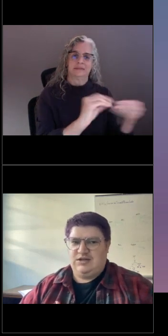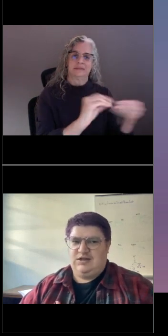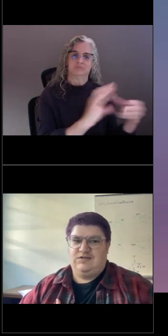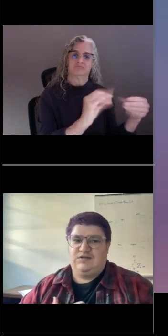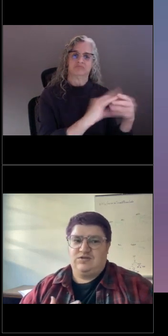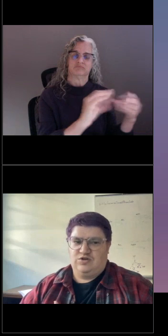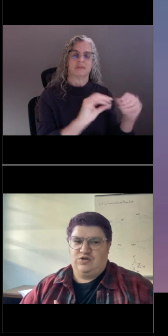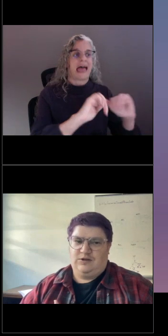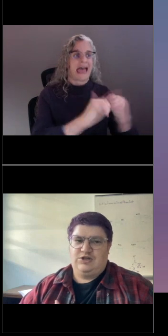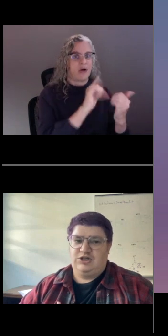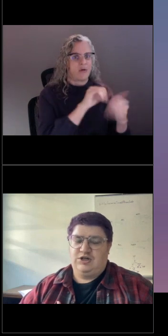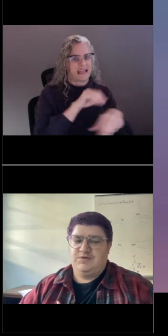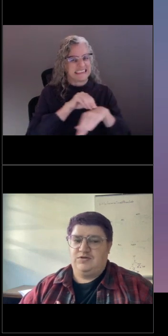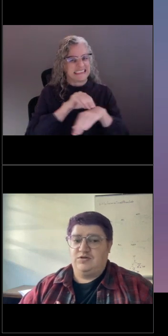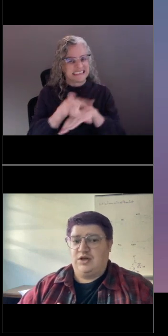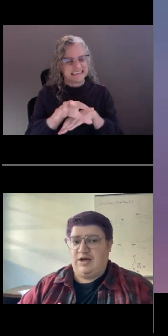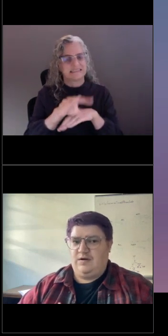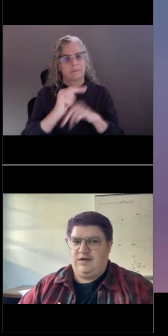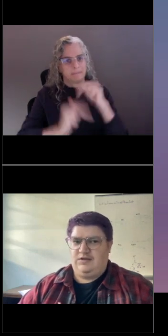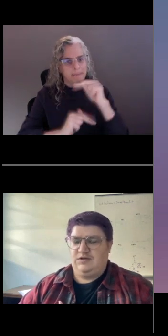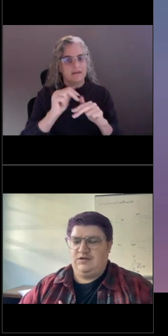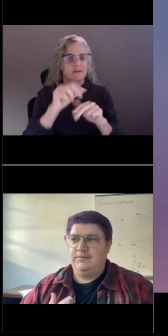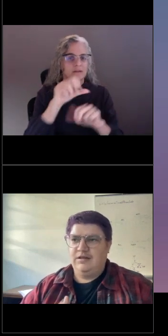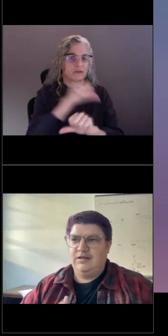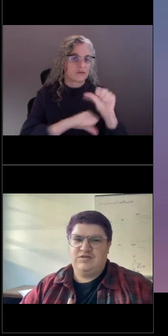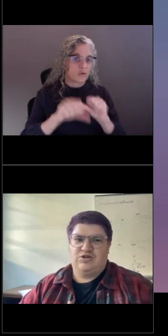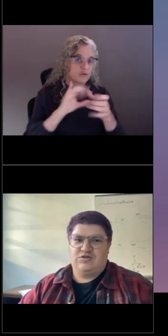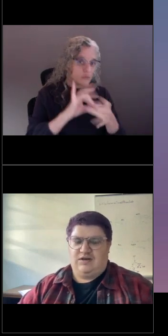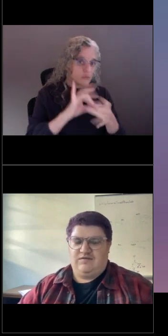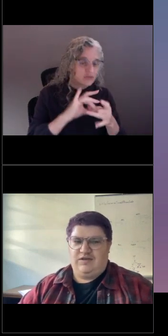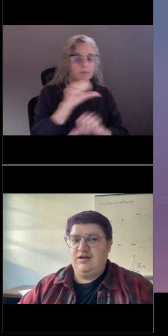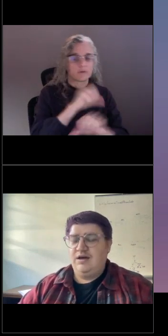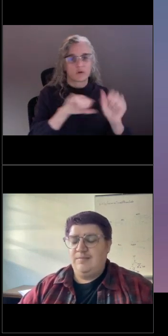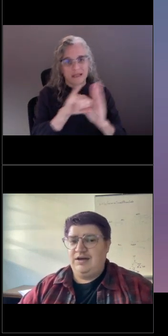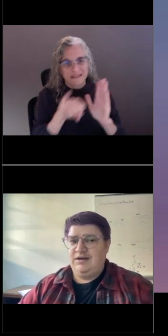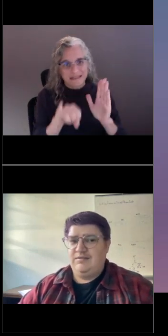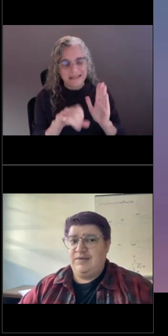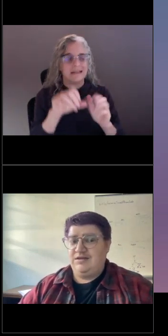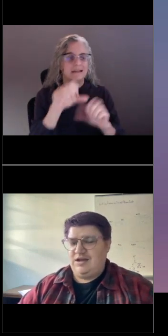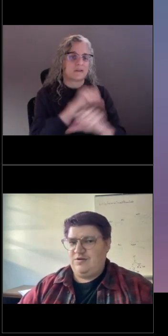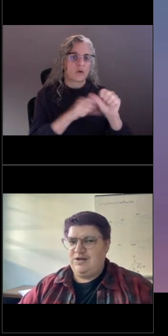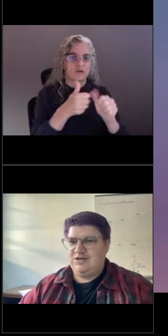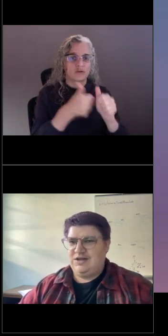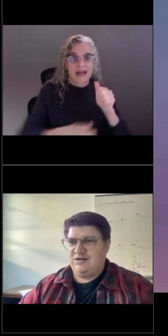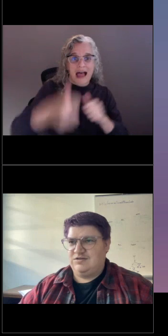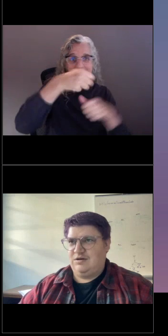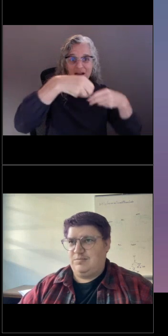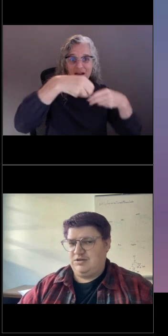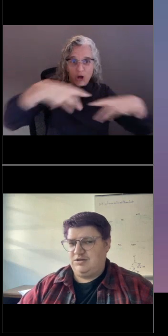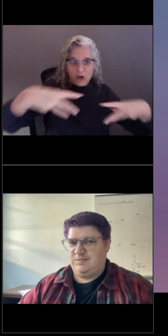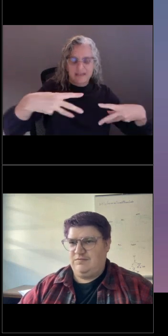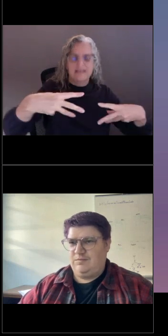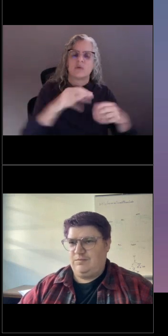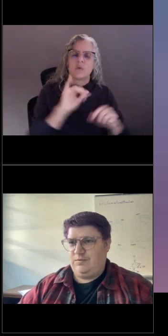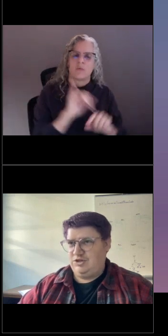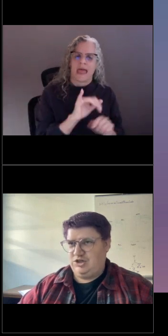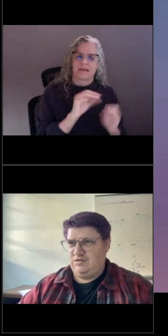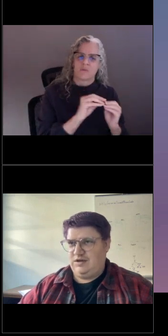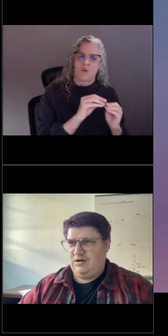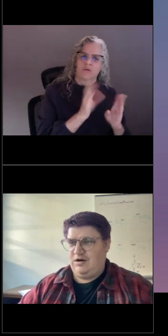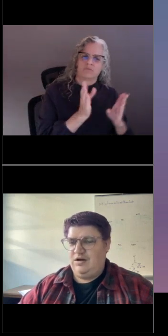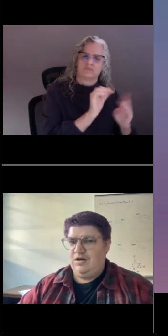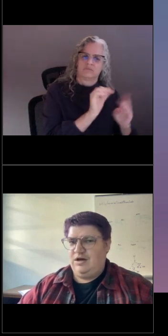social identities and social relationships and social hierarchies. So a lot of social stuff that might mean that you need to ask a participant